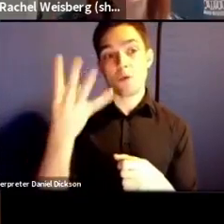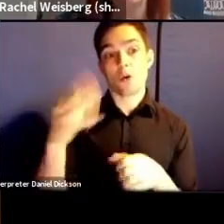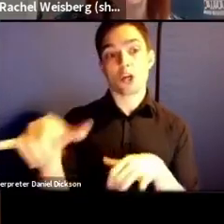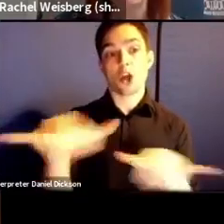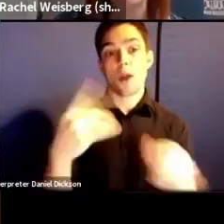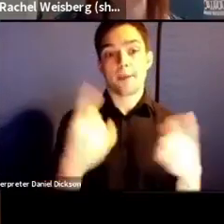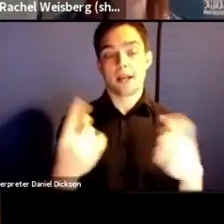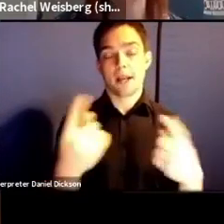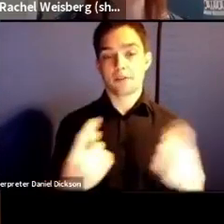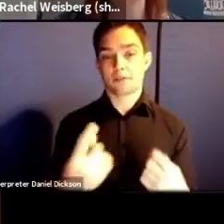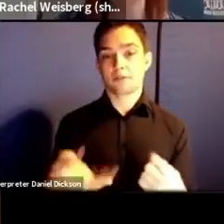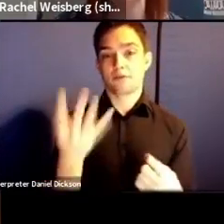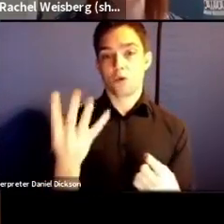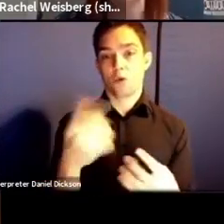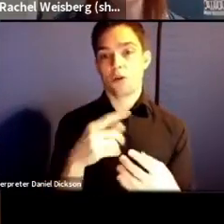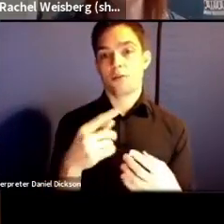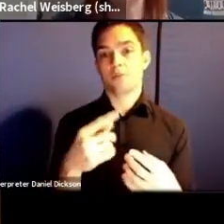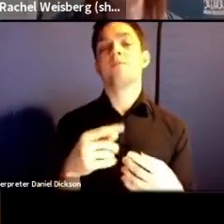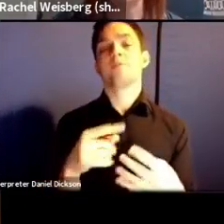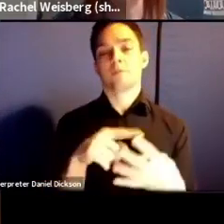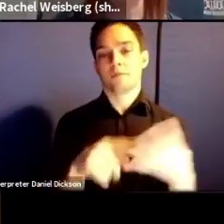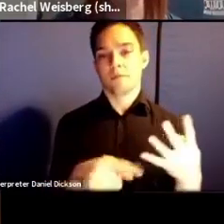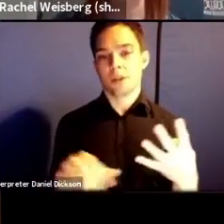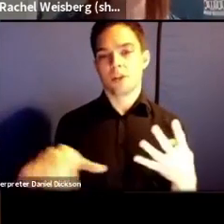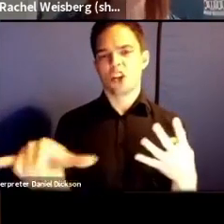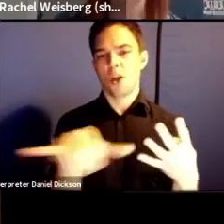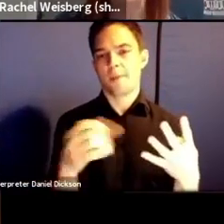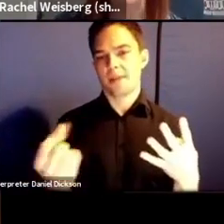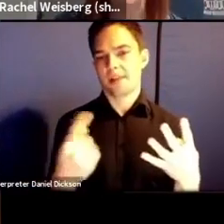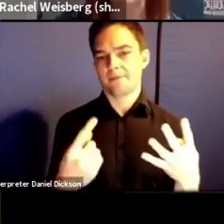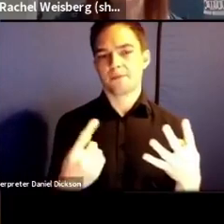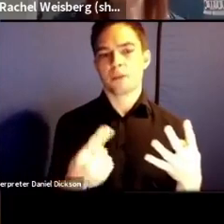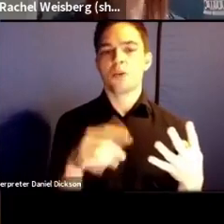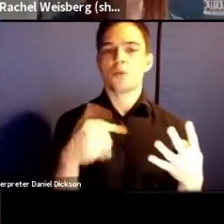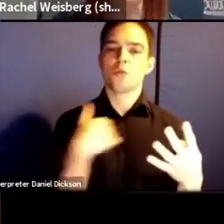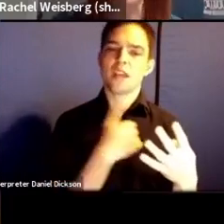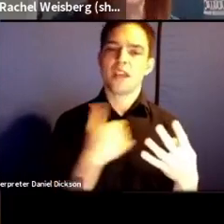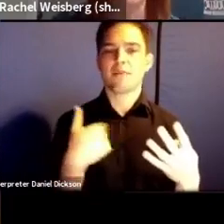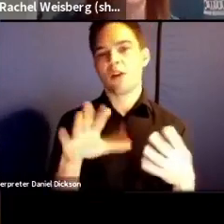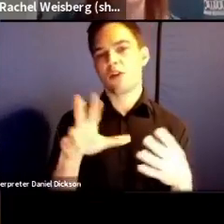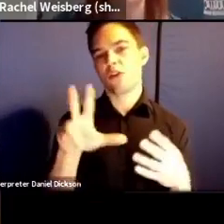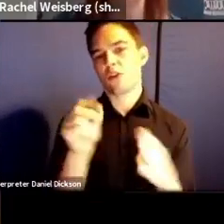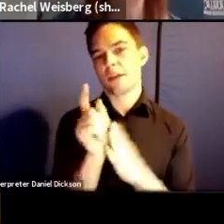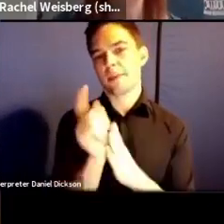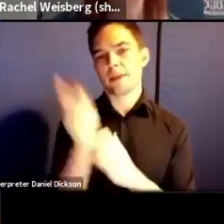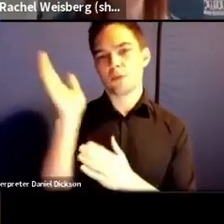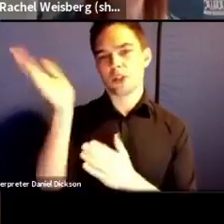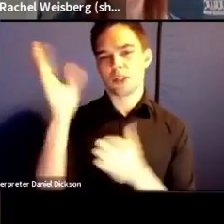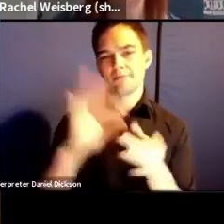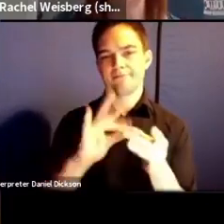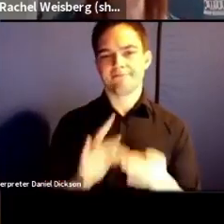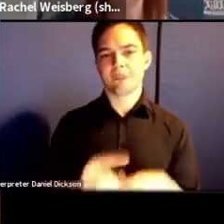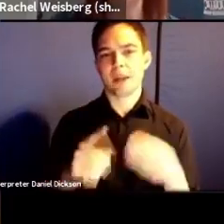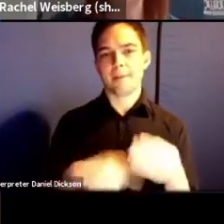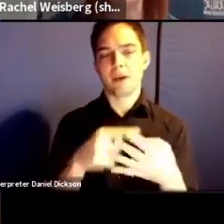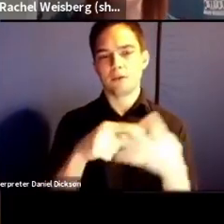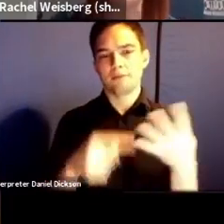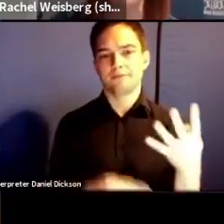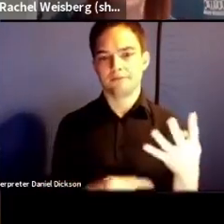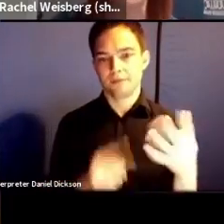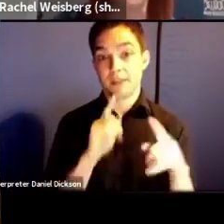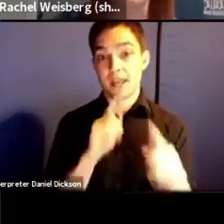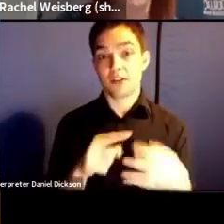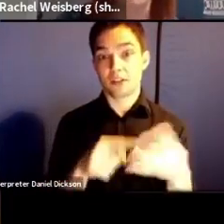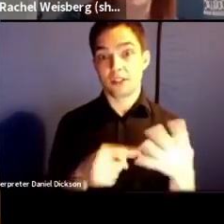And so what we're going to do today is we're going to start, Hannah and I are going to give about a 30-minute presentation about what these answers to these